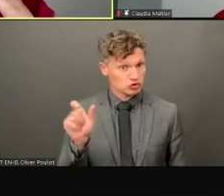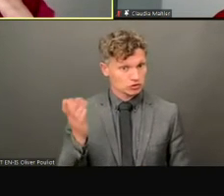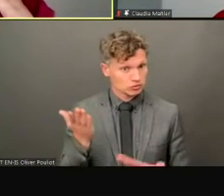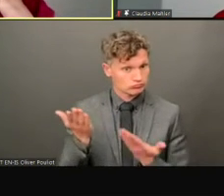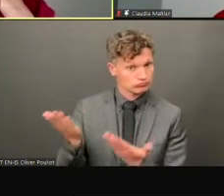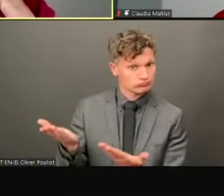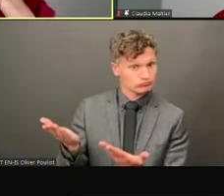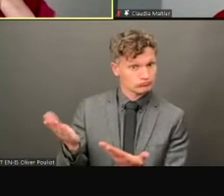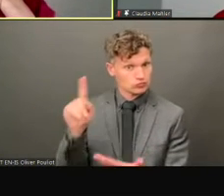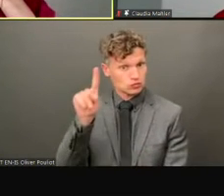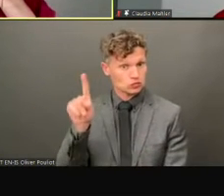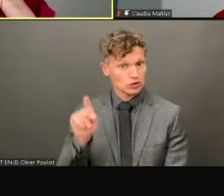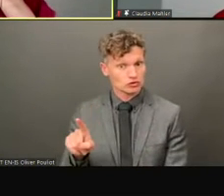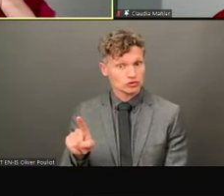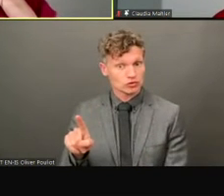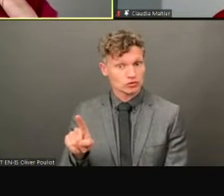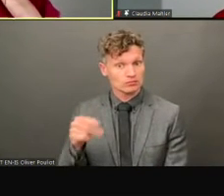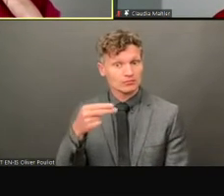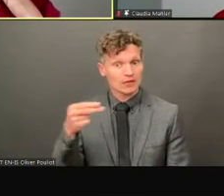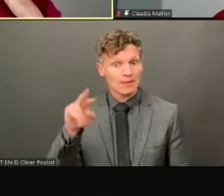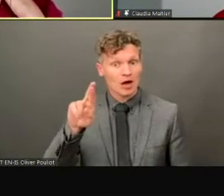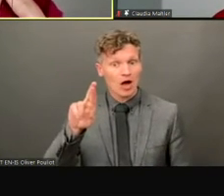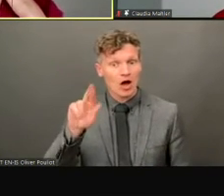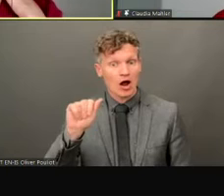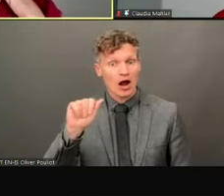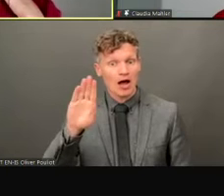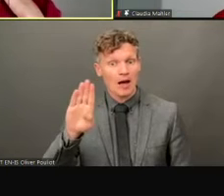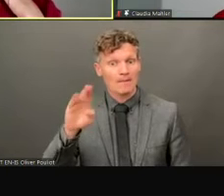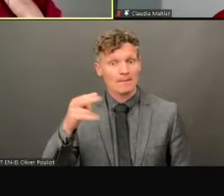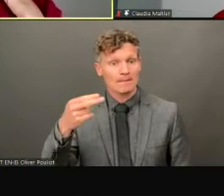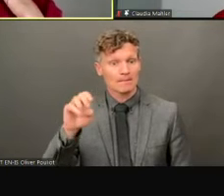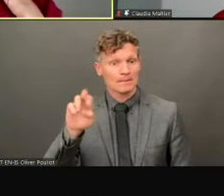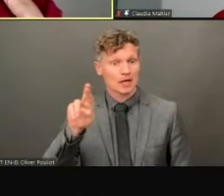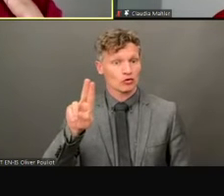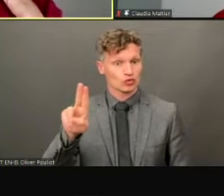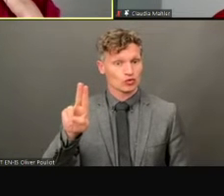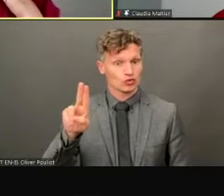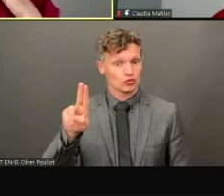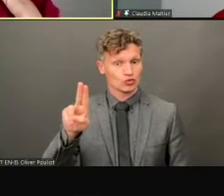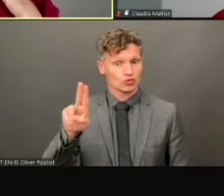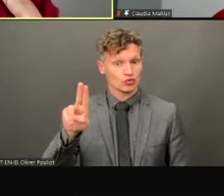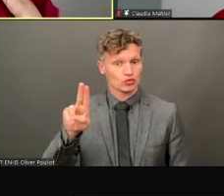Kieran Robert from ILC Canada and the Global Alliance.